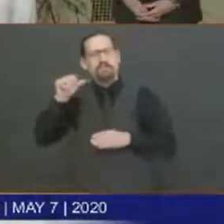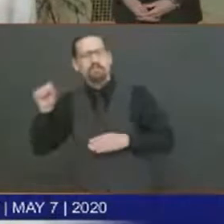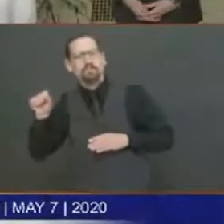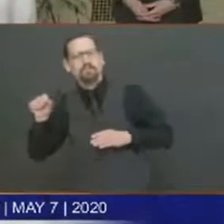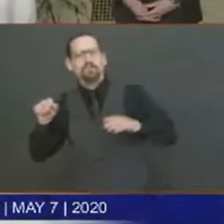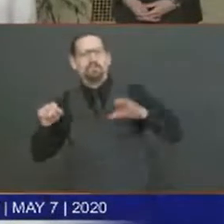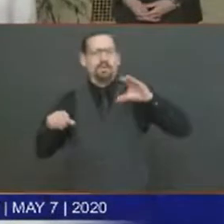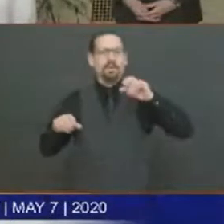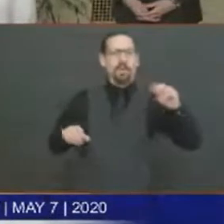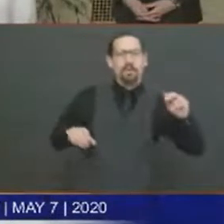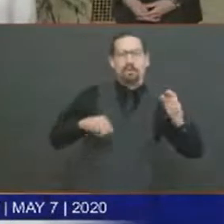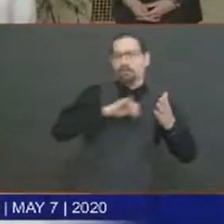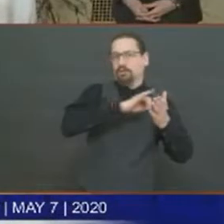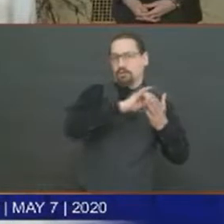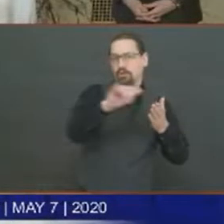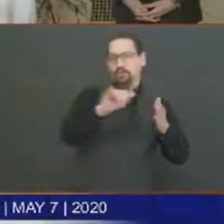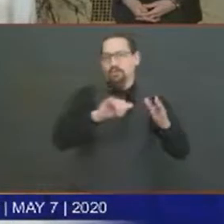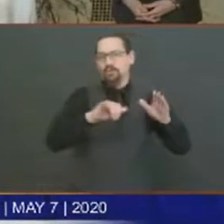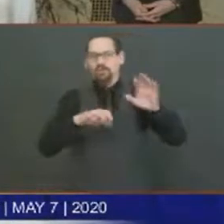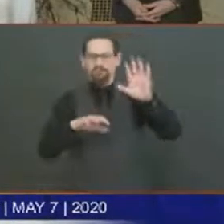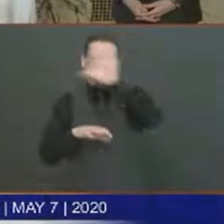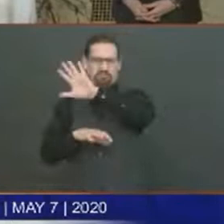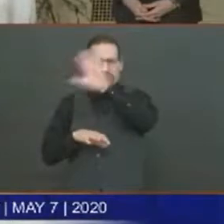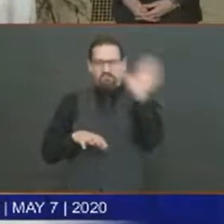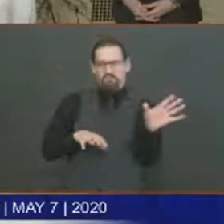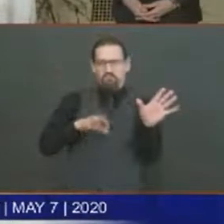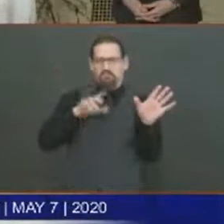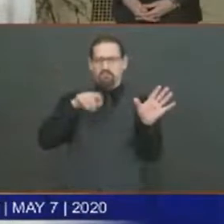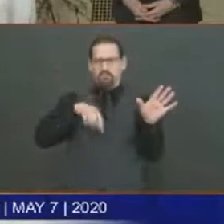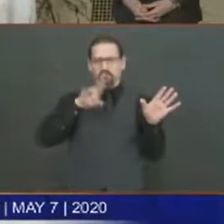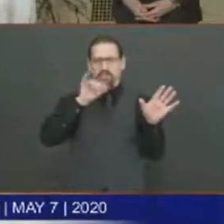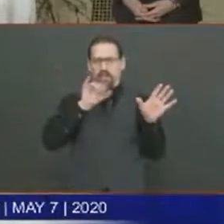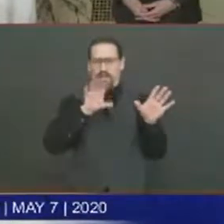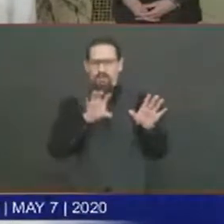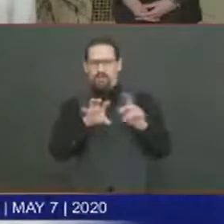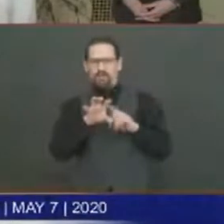Connecticut. People who live in congregate care